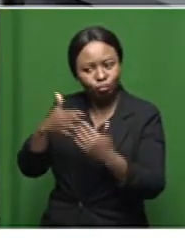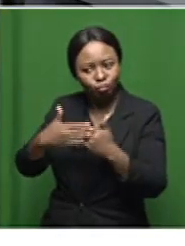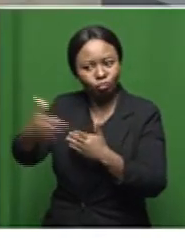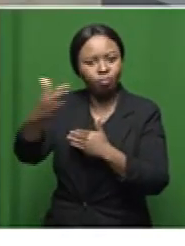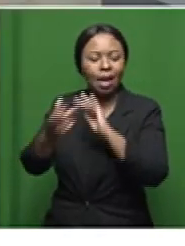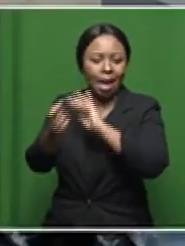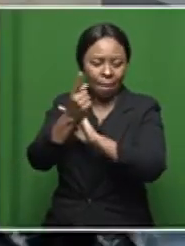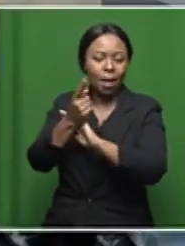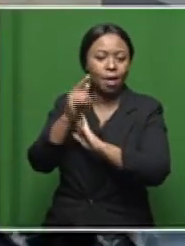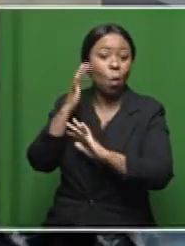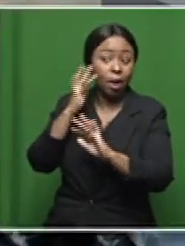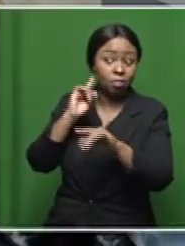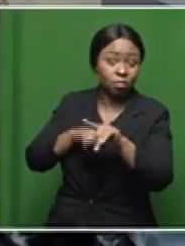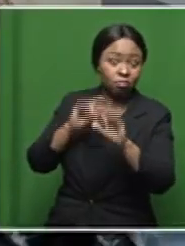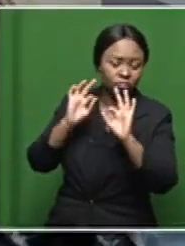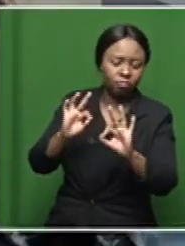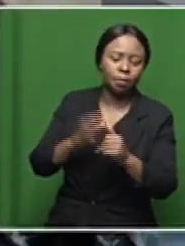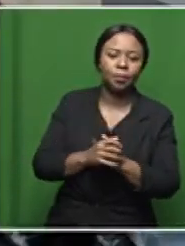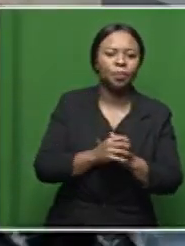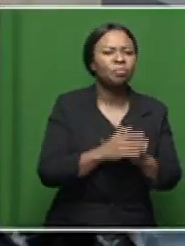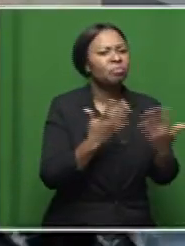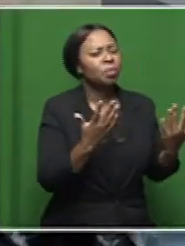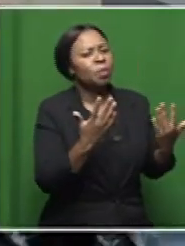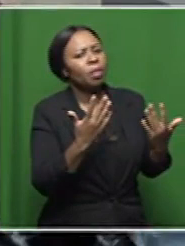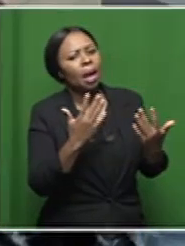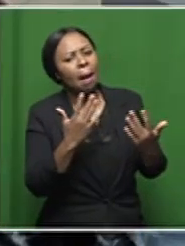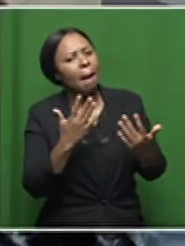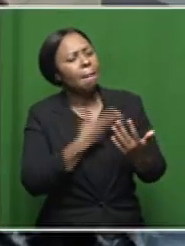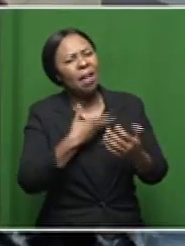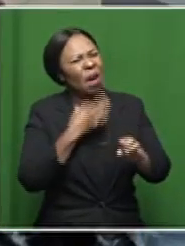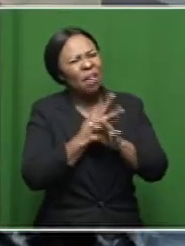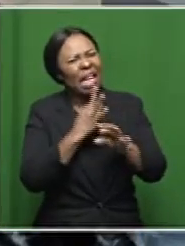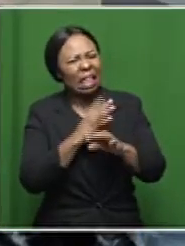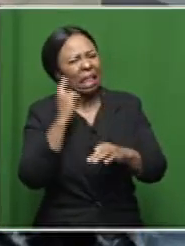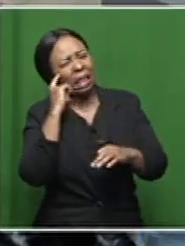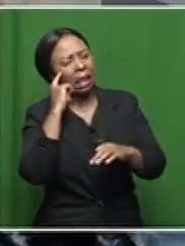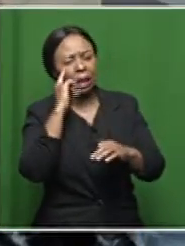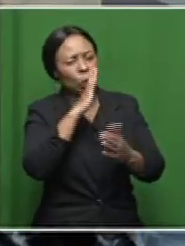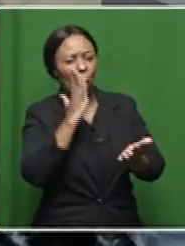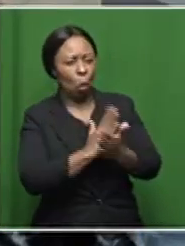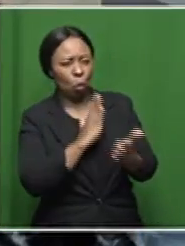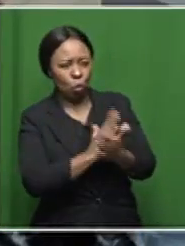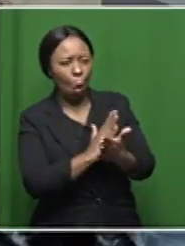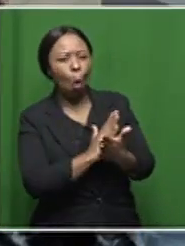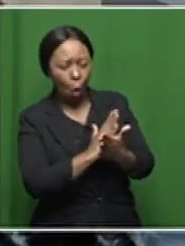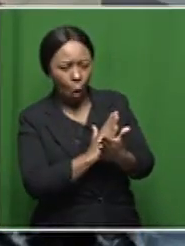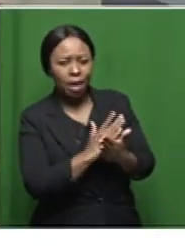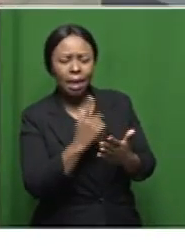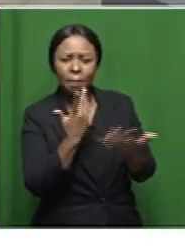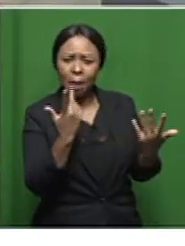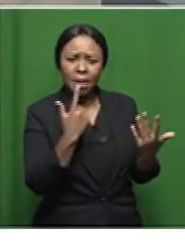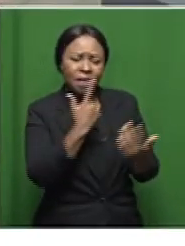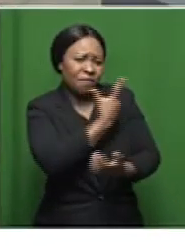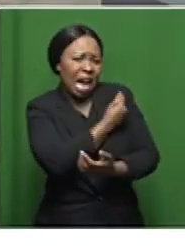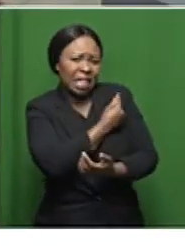she is of age. Parents who are skeptical of this vaccine have been saying that, are we now